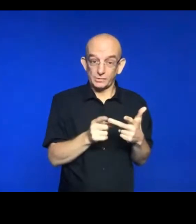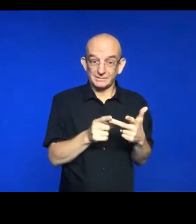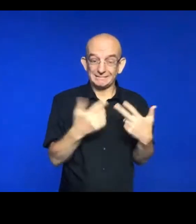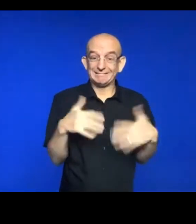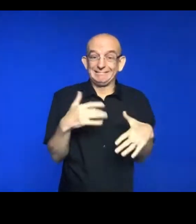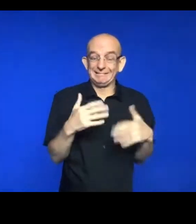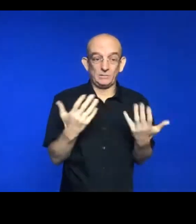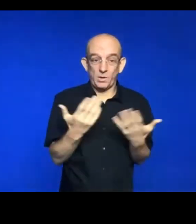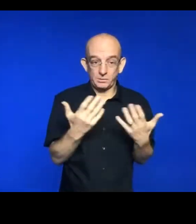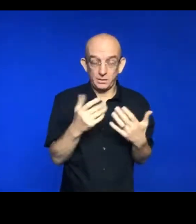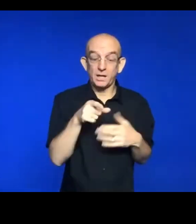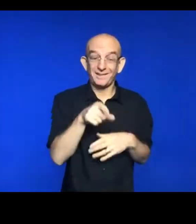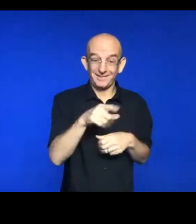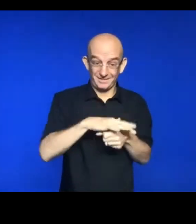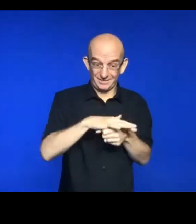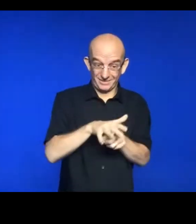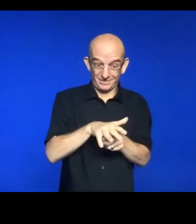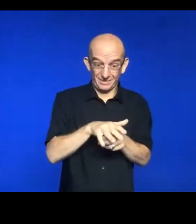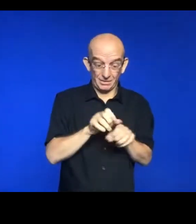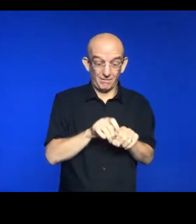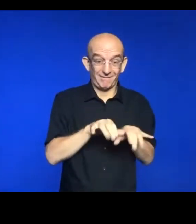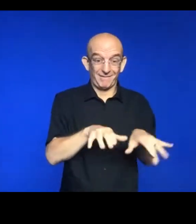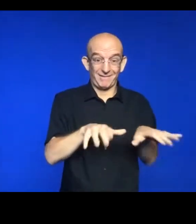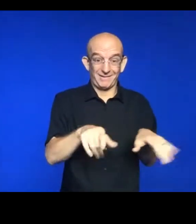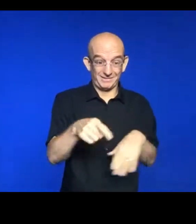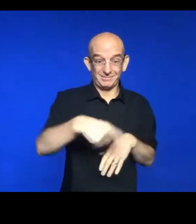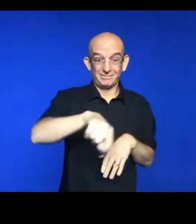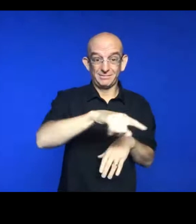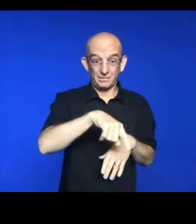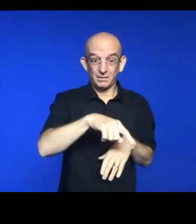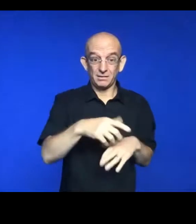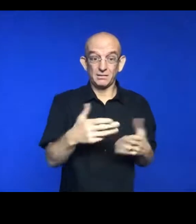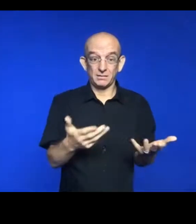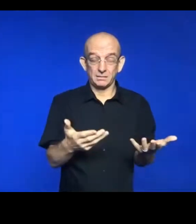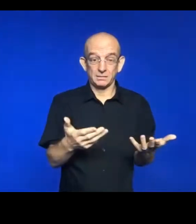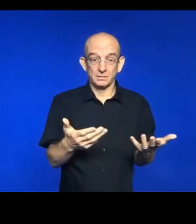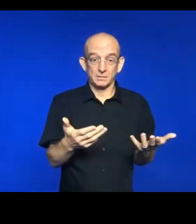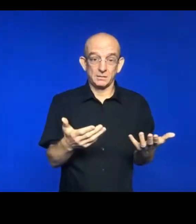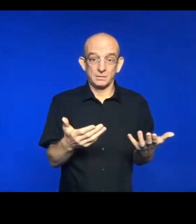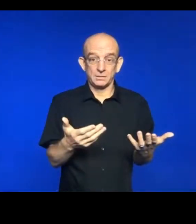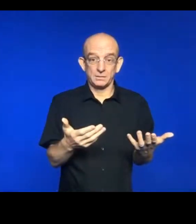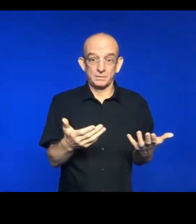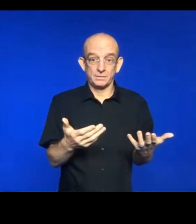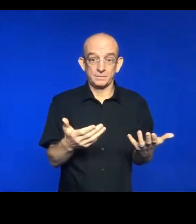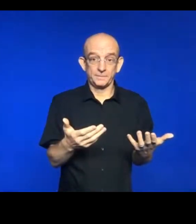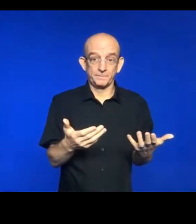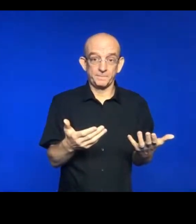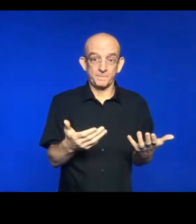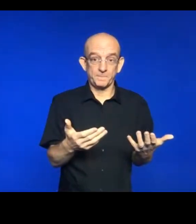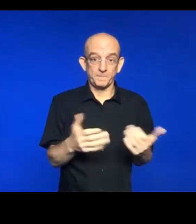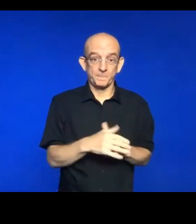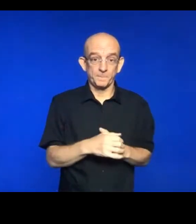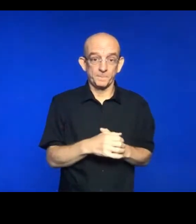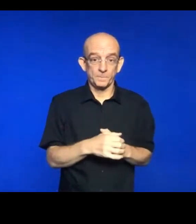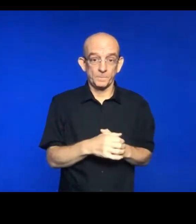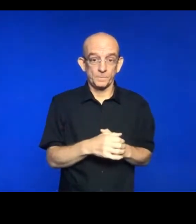even if COVID-19 has not been got, or the disease is not present, then an increased